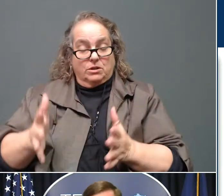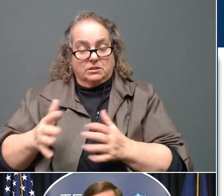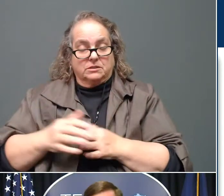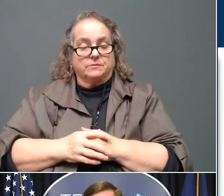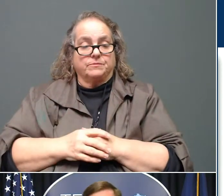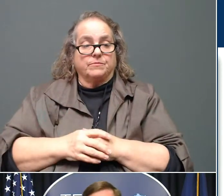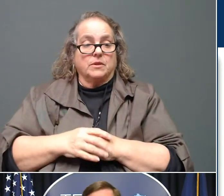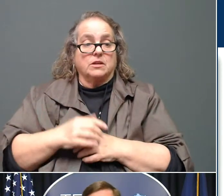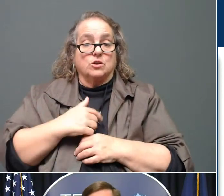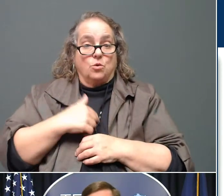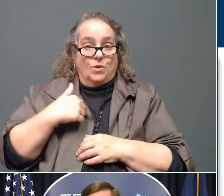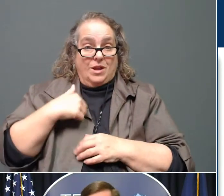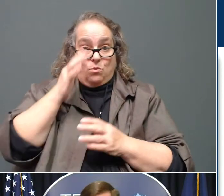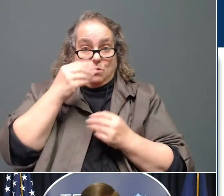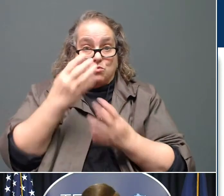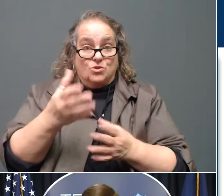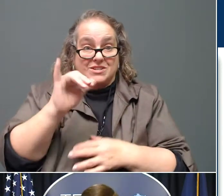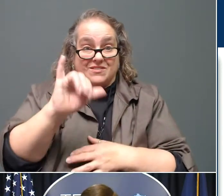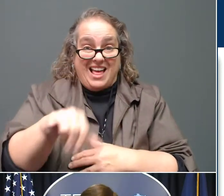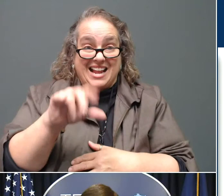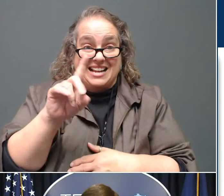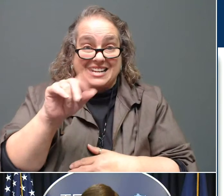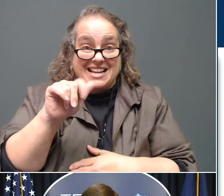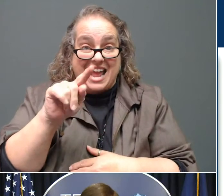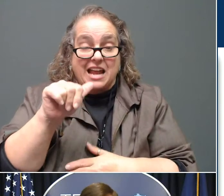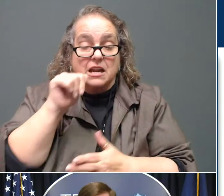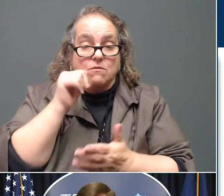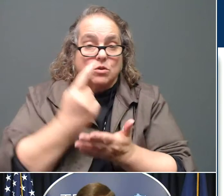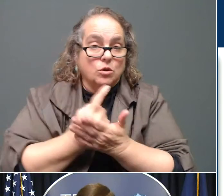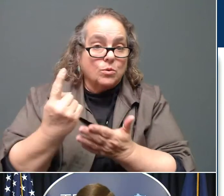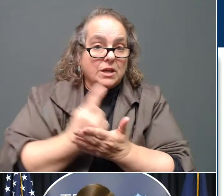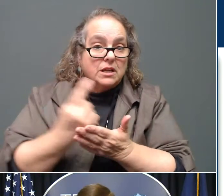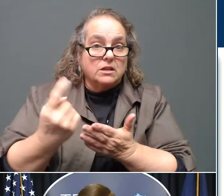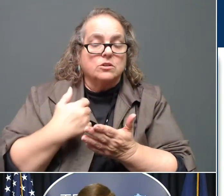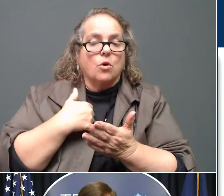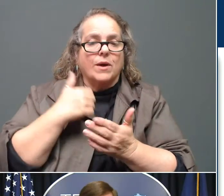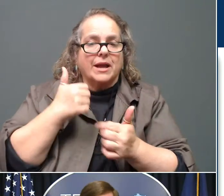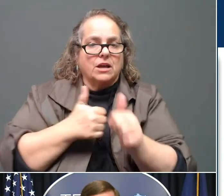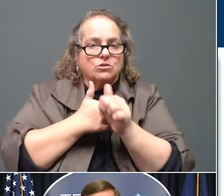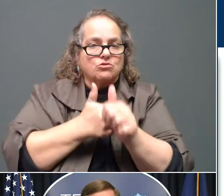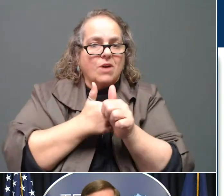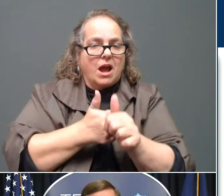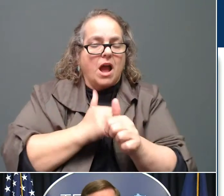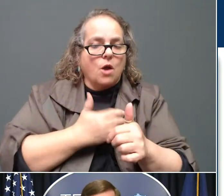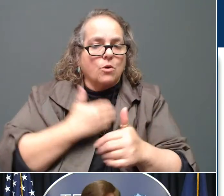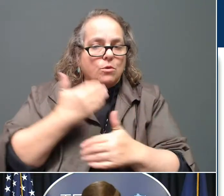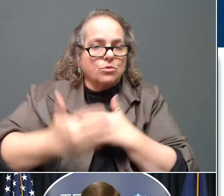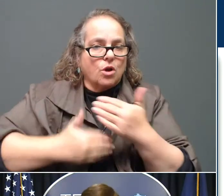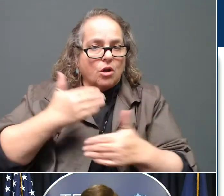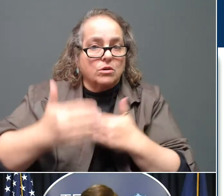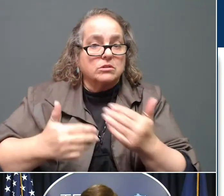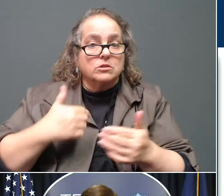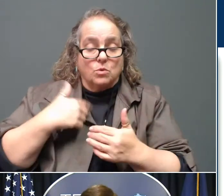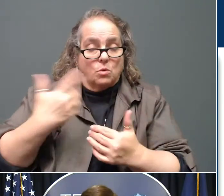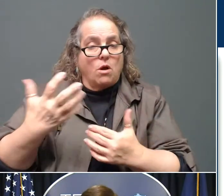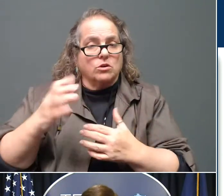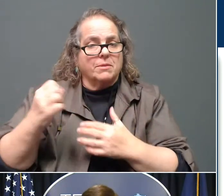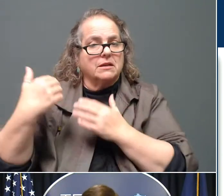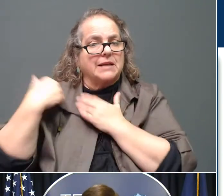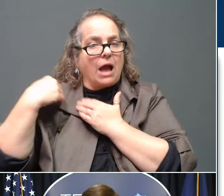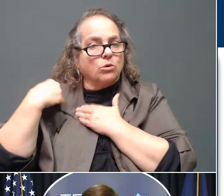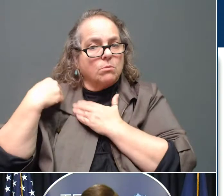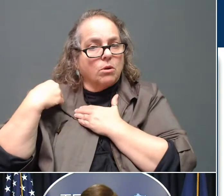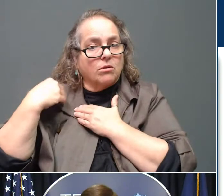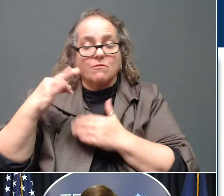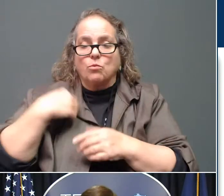data every week, and so we will be able to track our progress, or to be held accountable if we're not making the type of